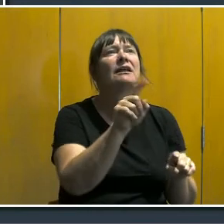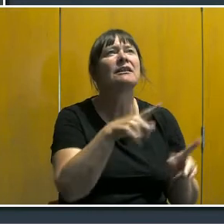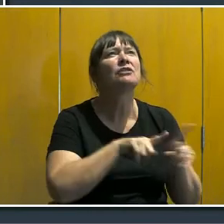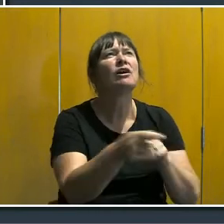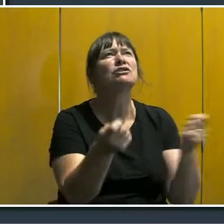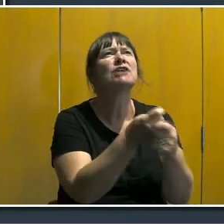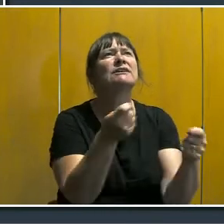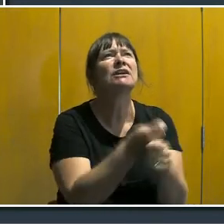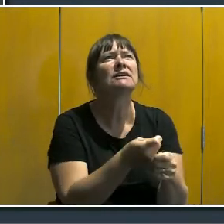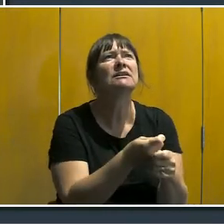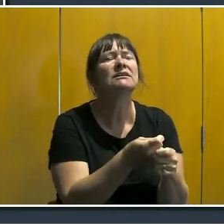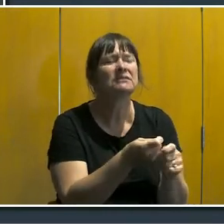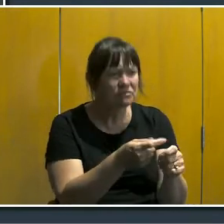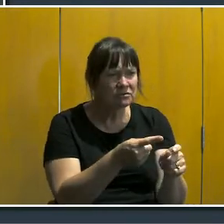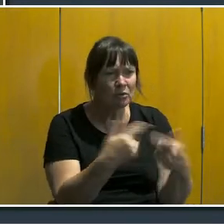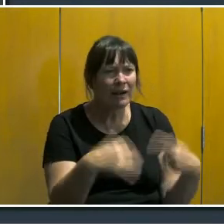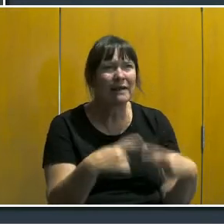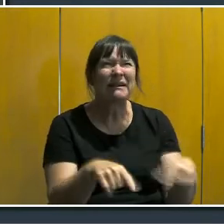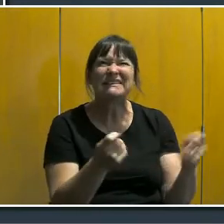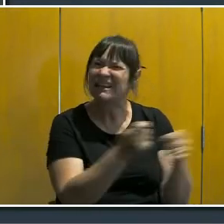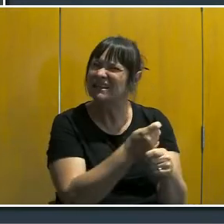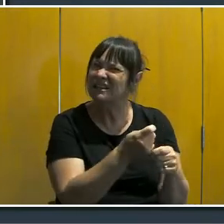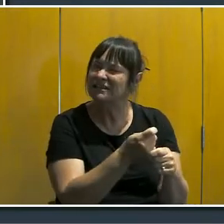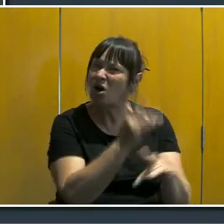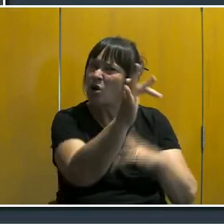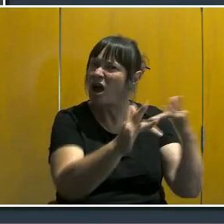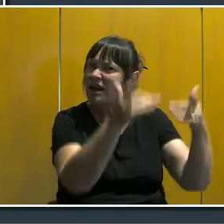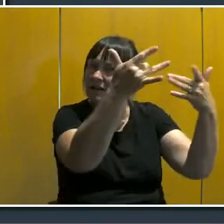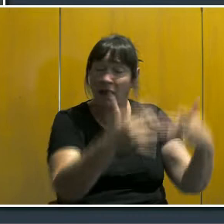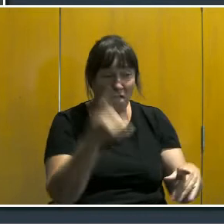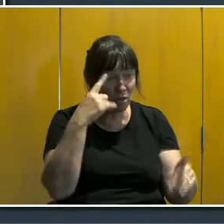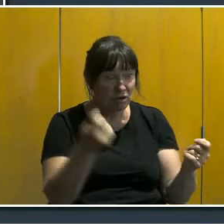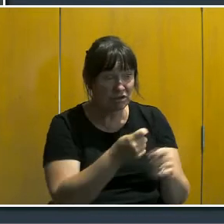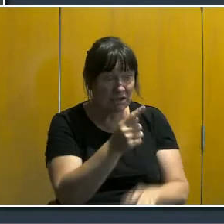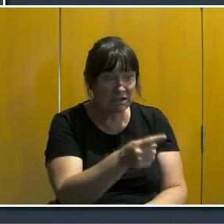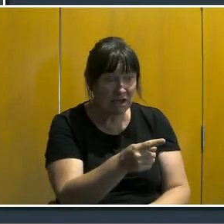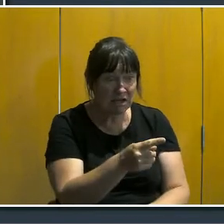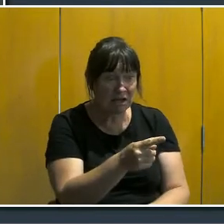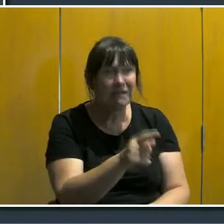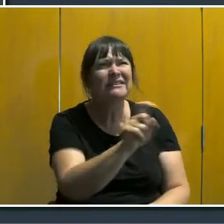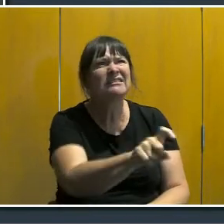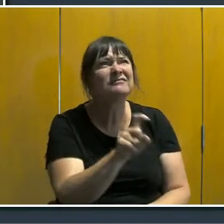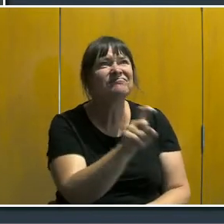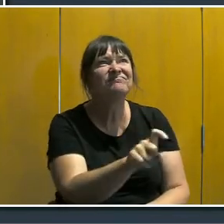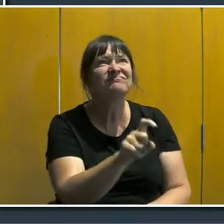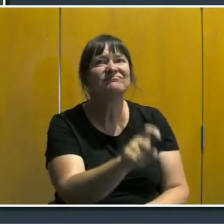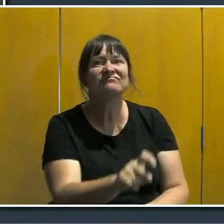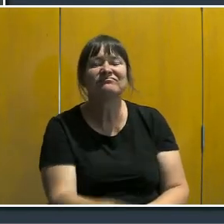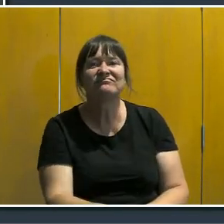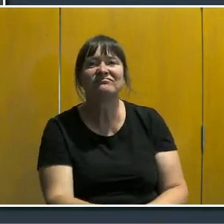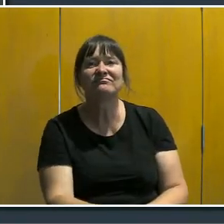realised what I had done, and it wouldn't let me change it. I thought I had changed it, and it wasn't until after I had filed